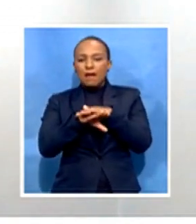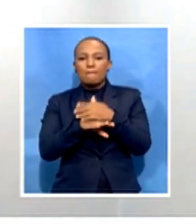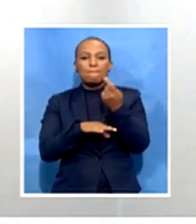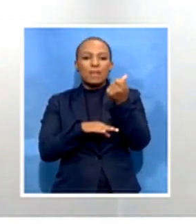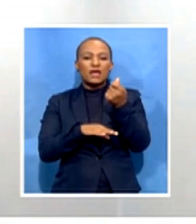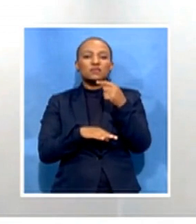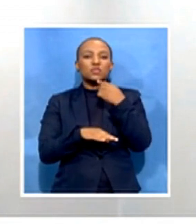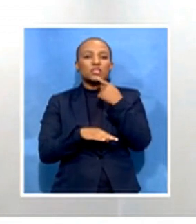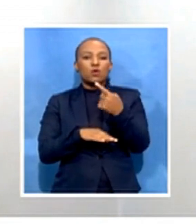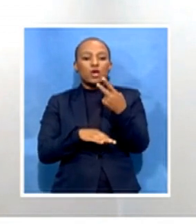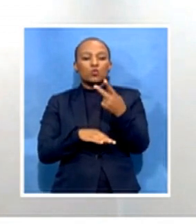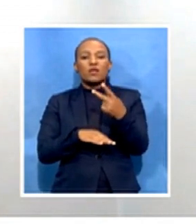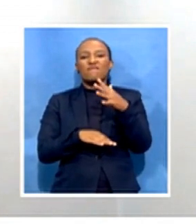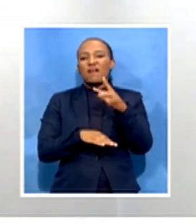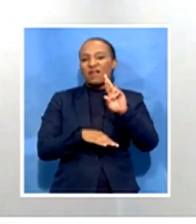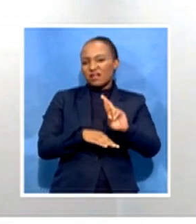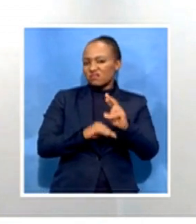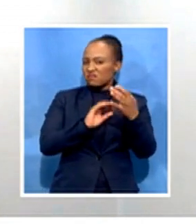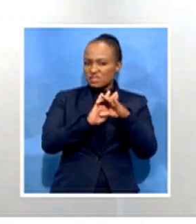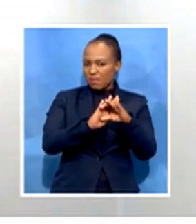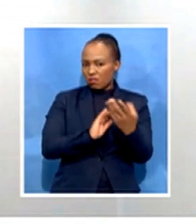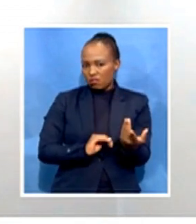or 150 Rand for